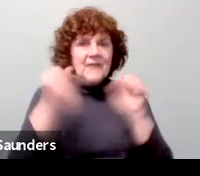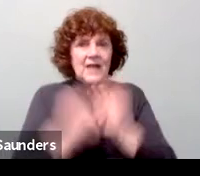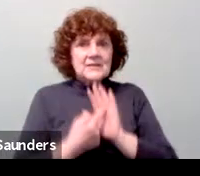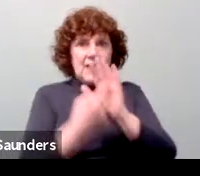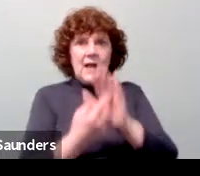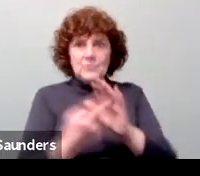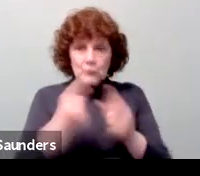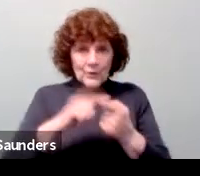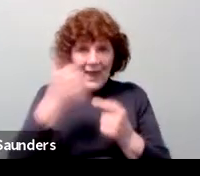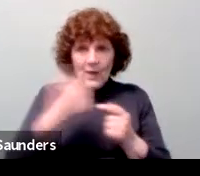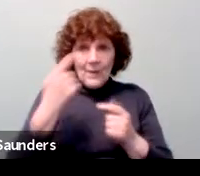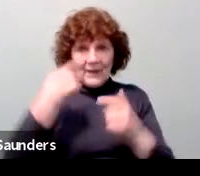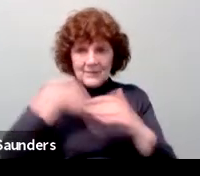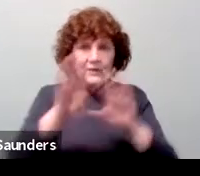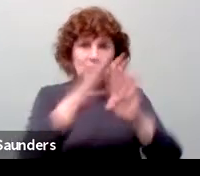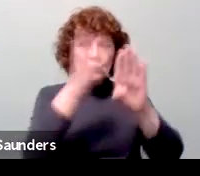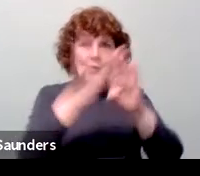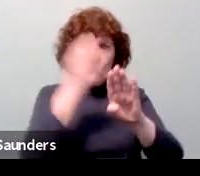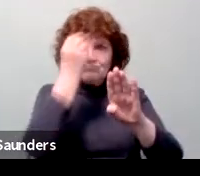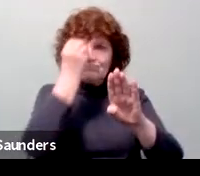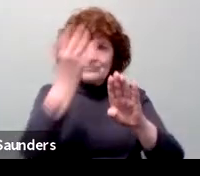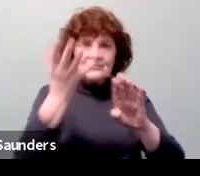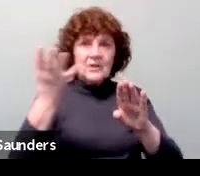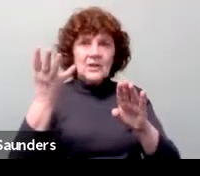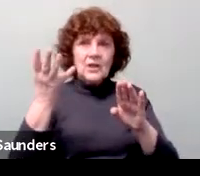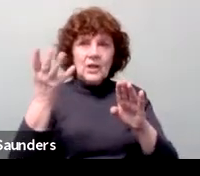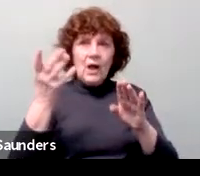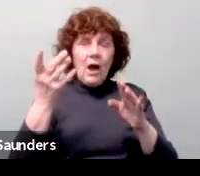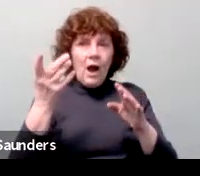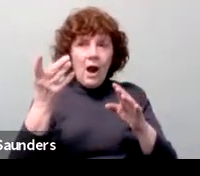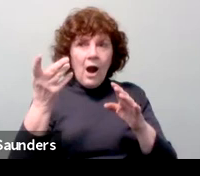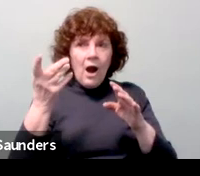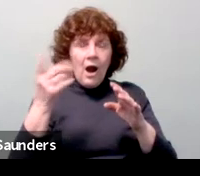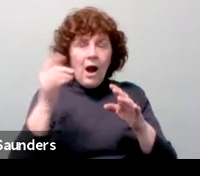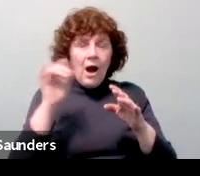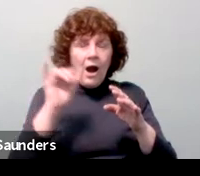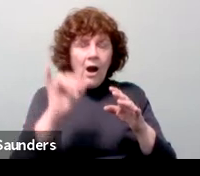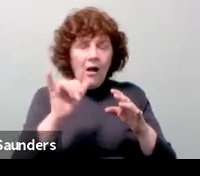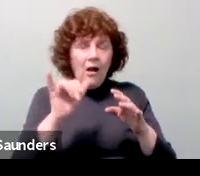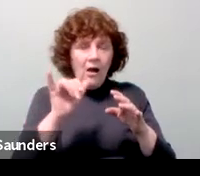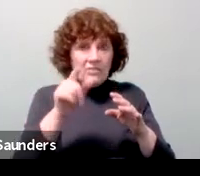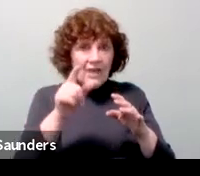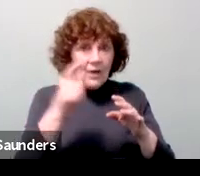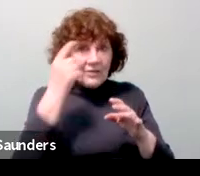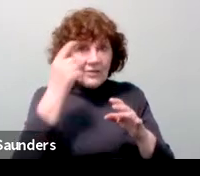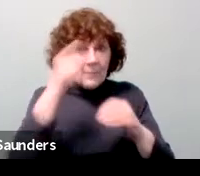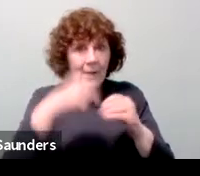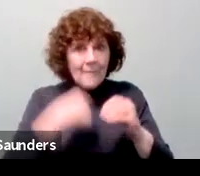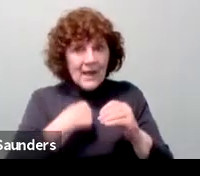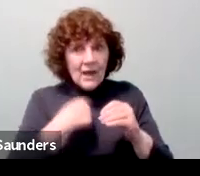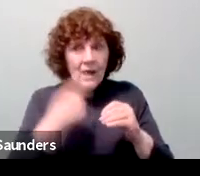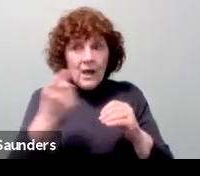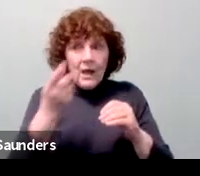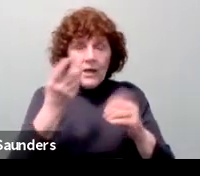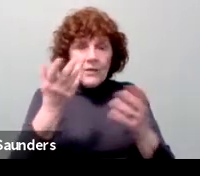that walks in the door. Ah, they're thinking about me. Ah, they may not be able to do it, who